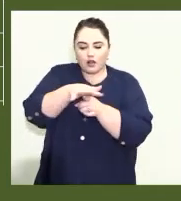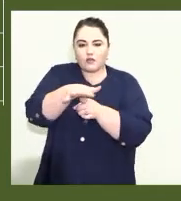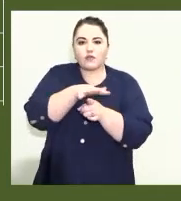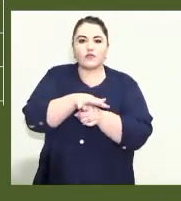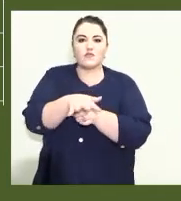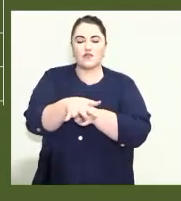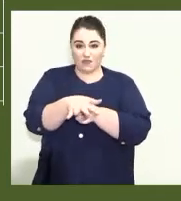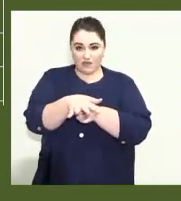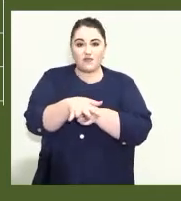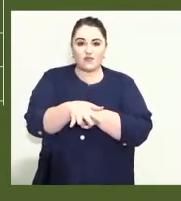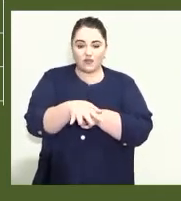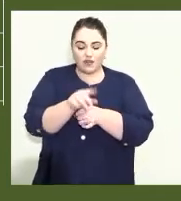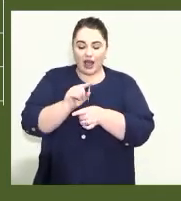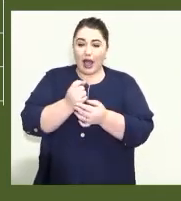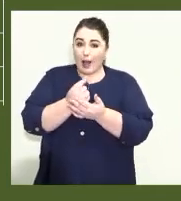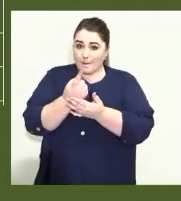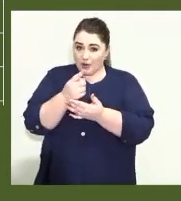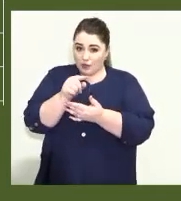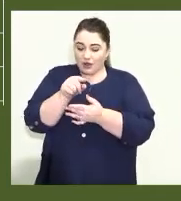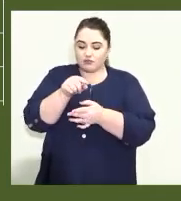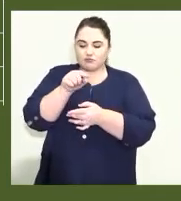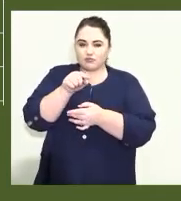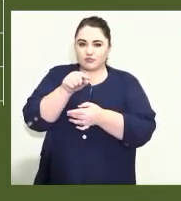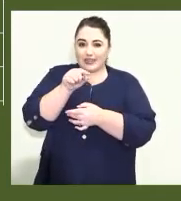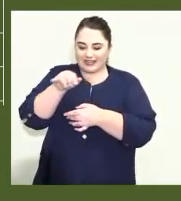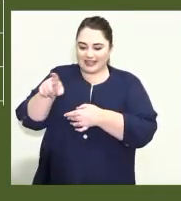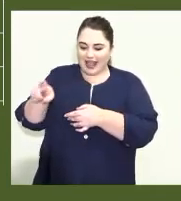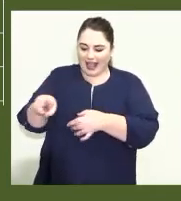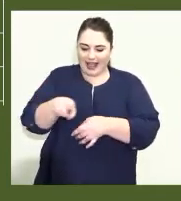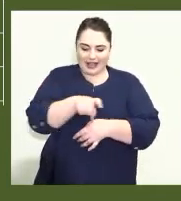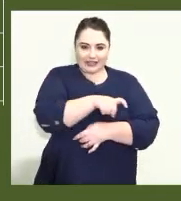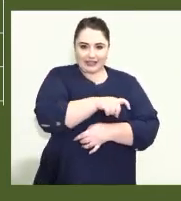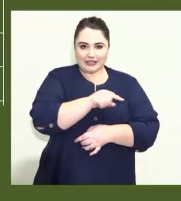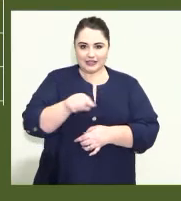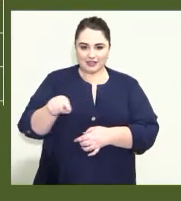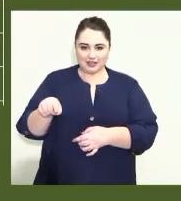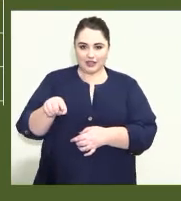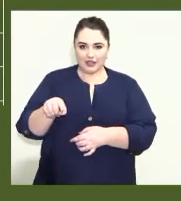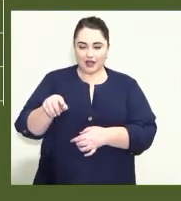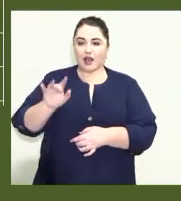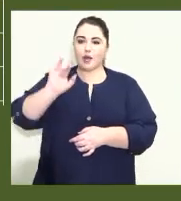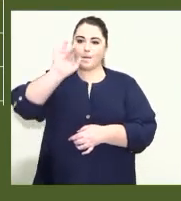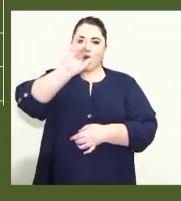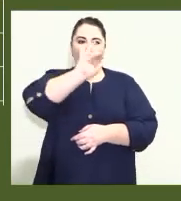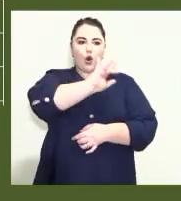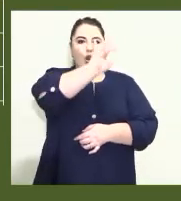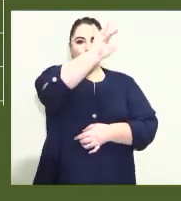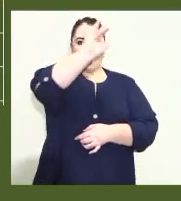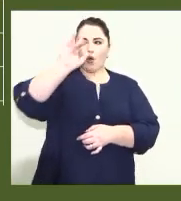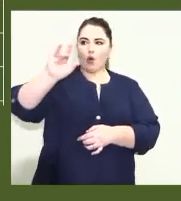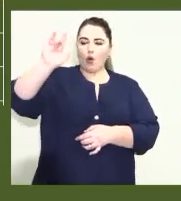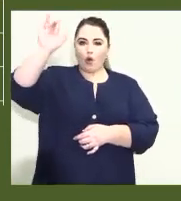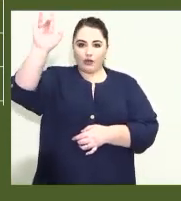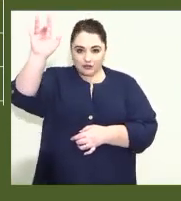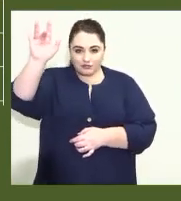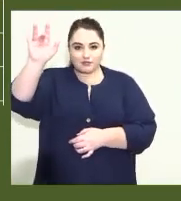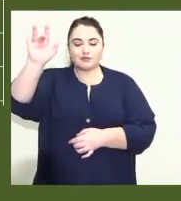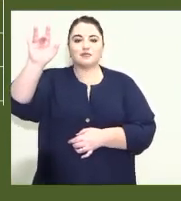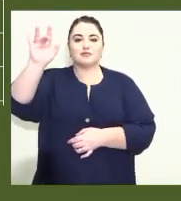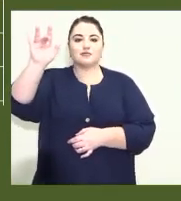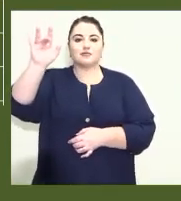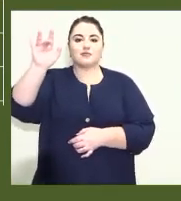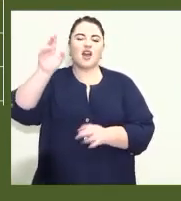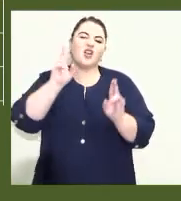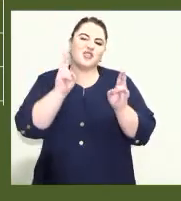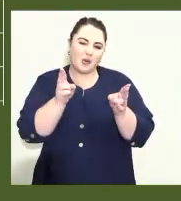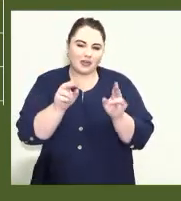what should happen. Always comes on the x-axis. You plot your points and you're ready to score,